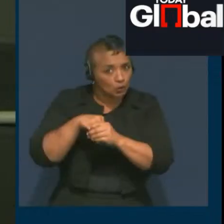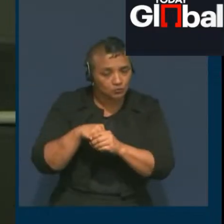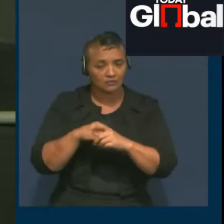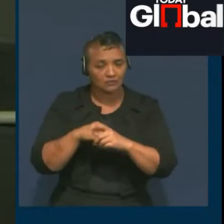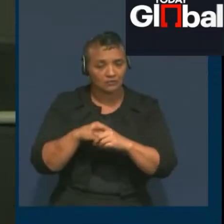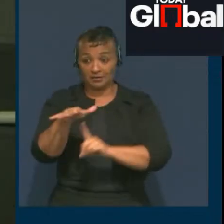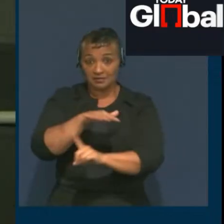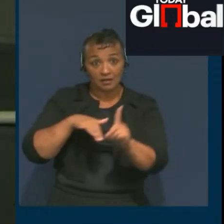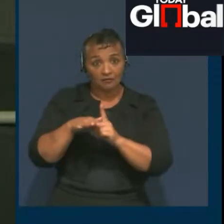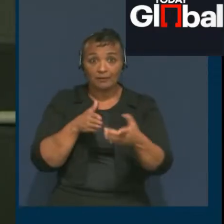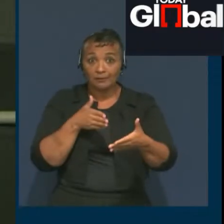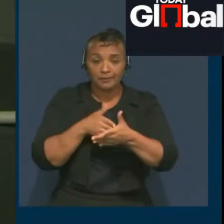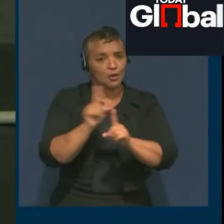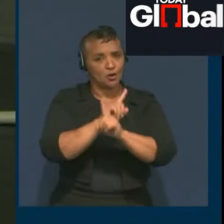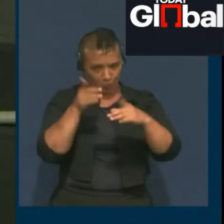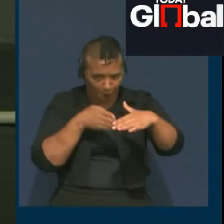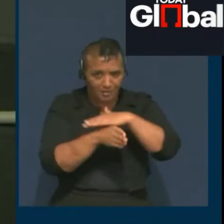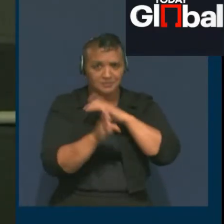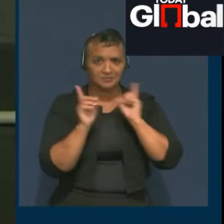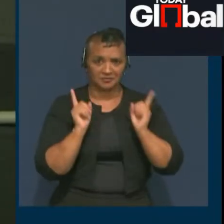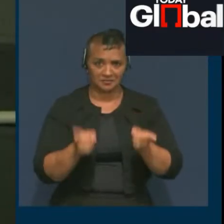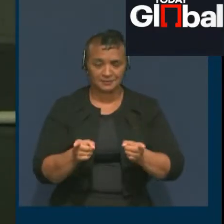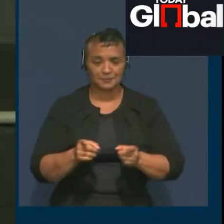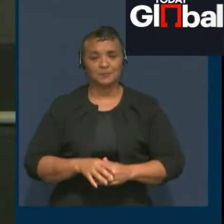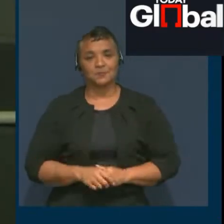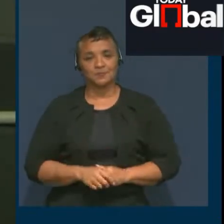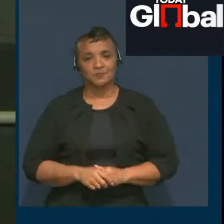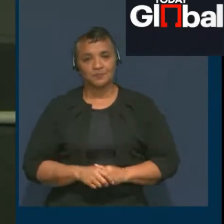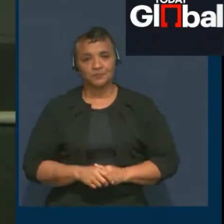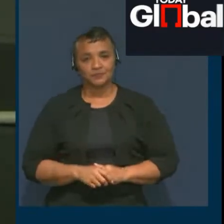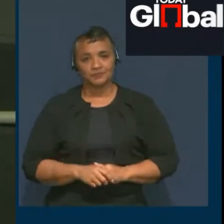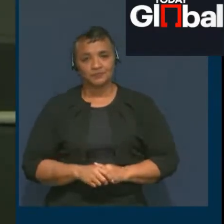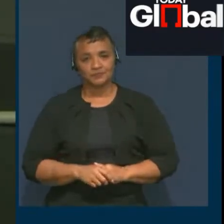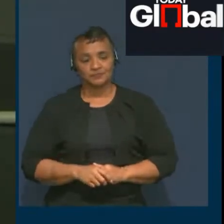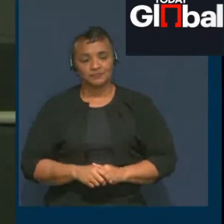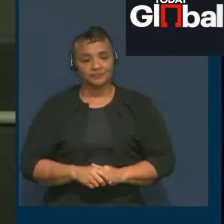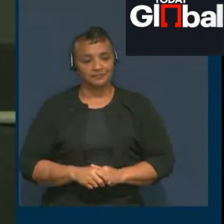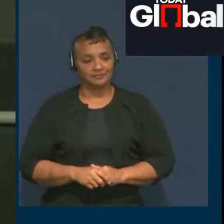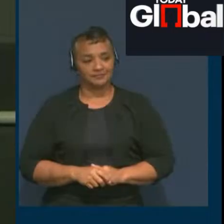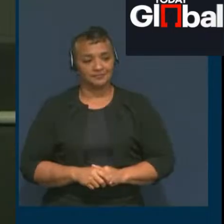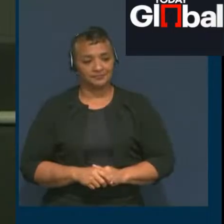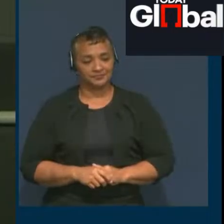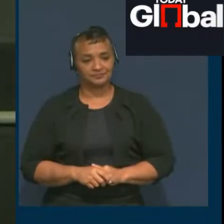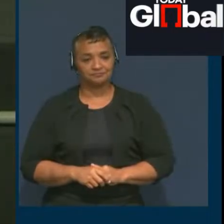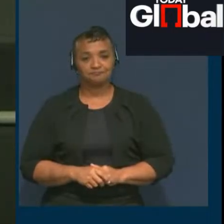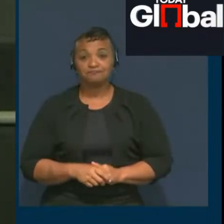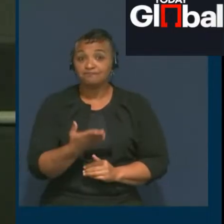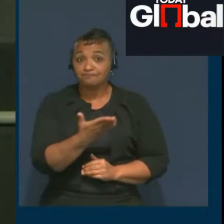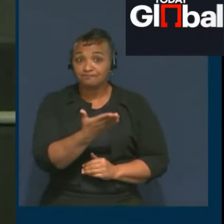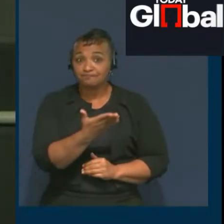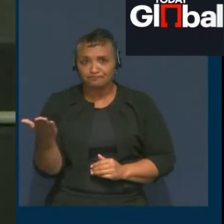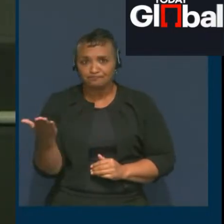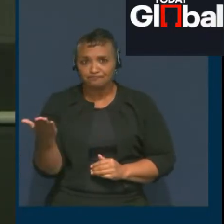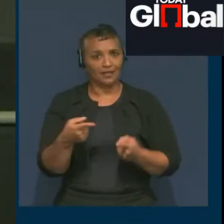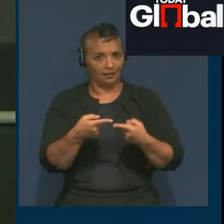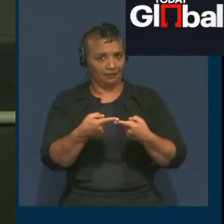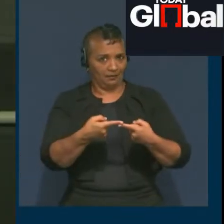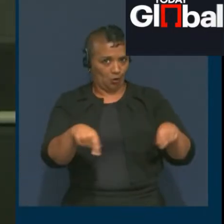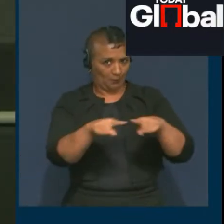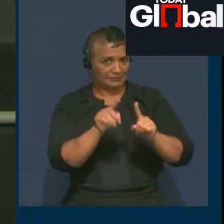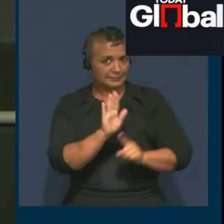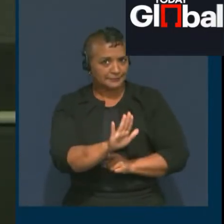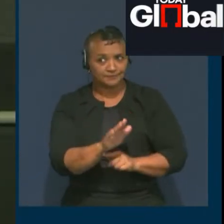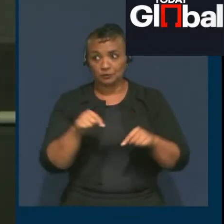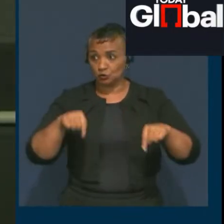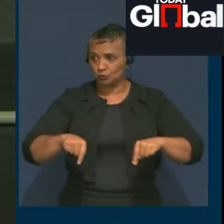environment. Distinguished members of the committee, our dialogue